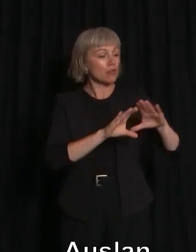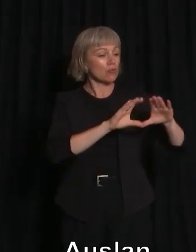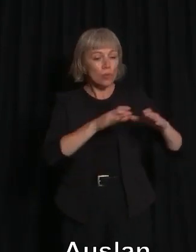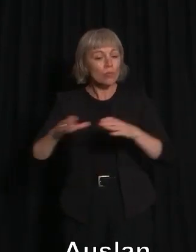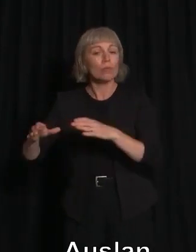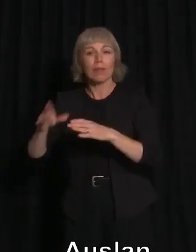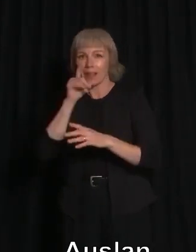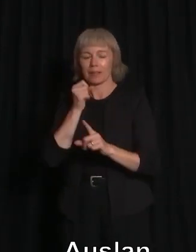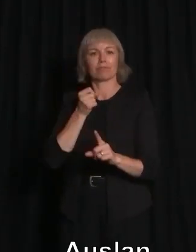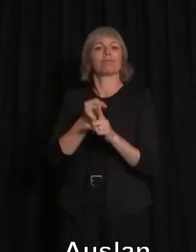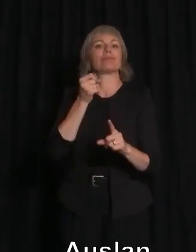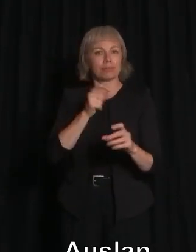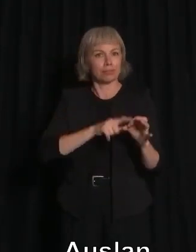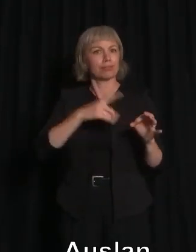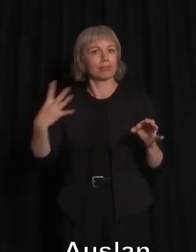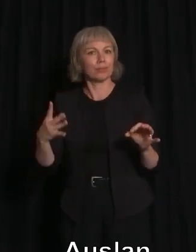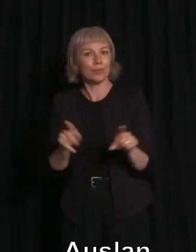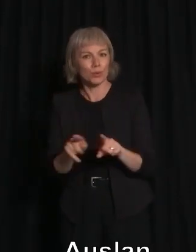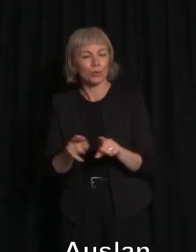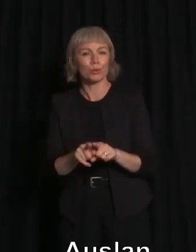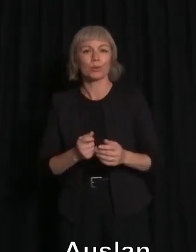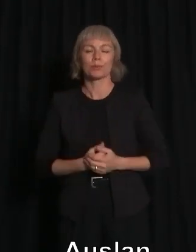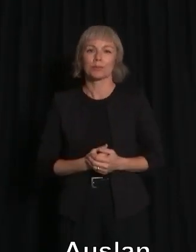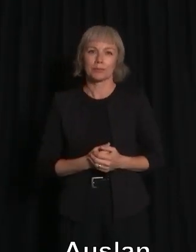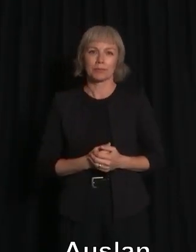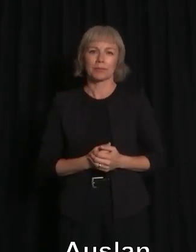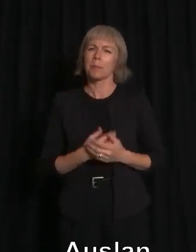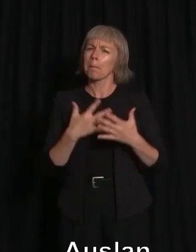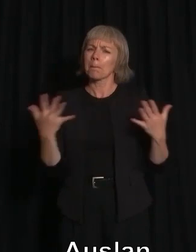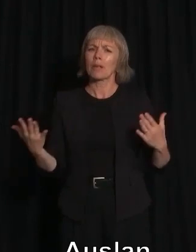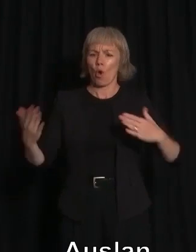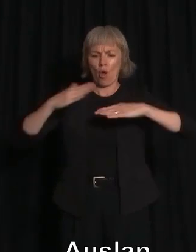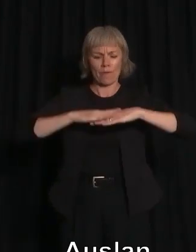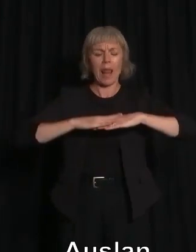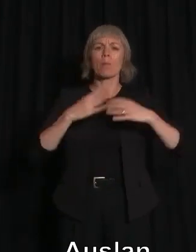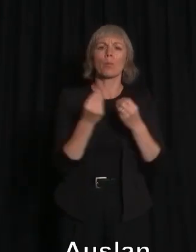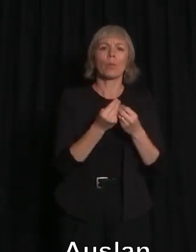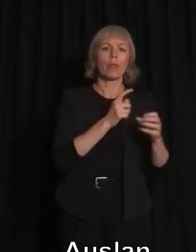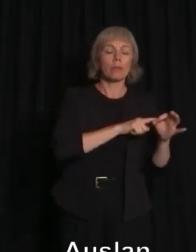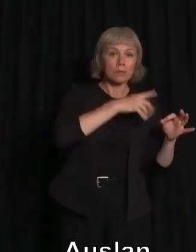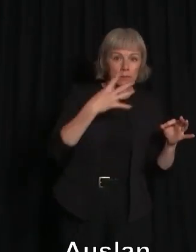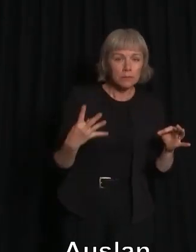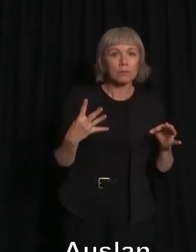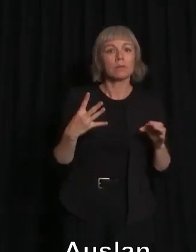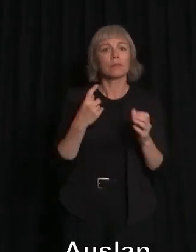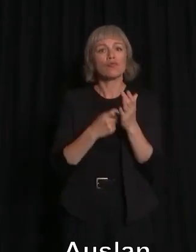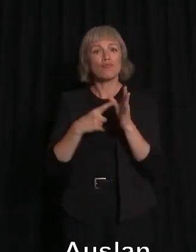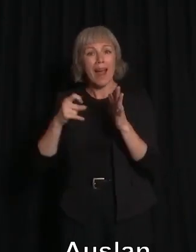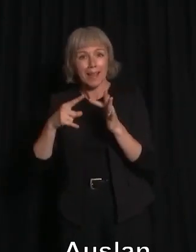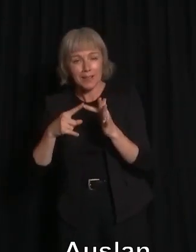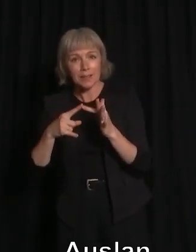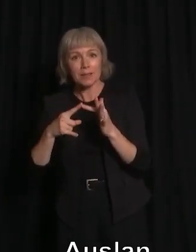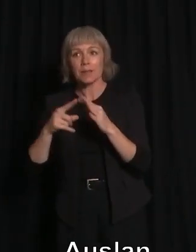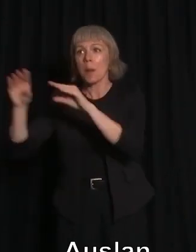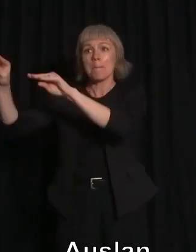persons gravitate around intersections between sexual orientation and gender identity and race, migratory status, and national